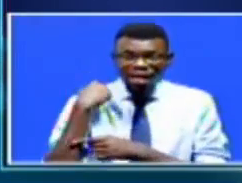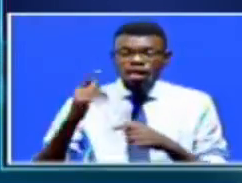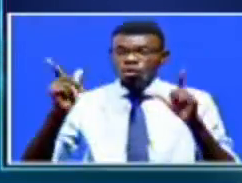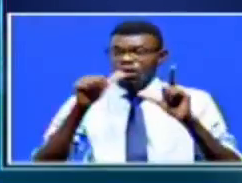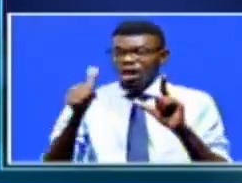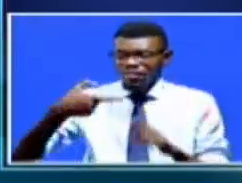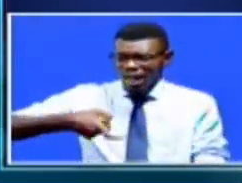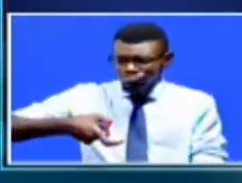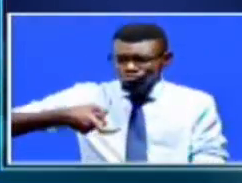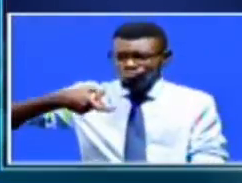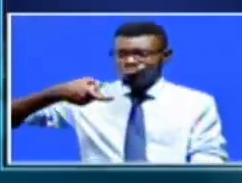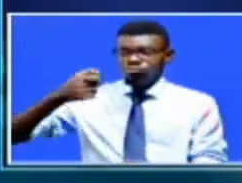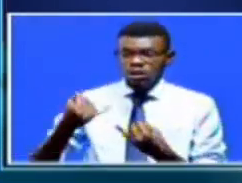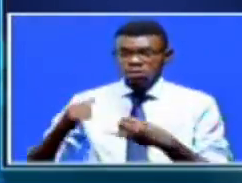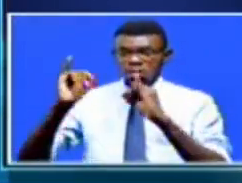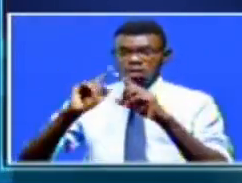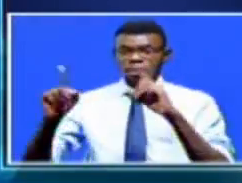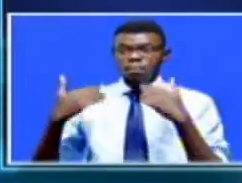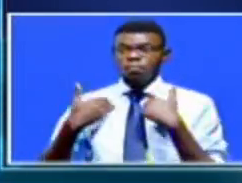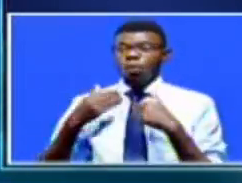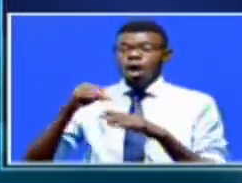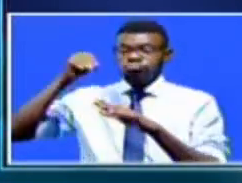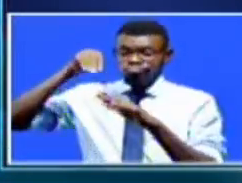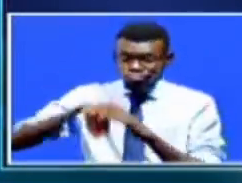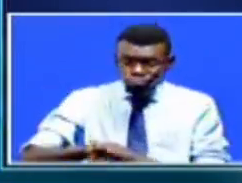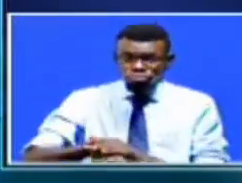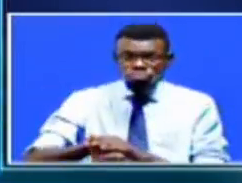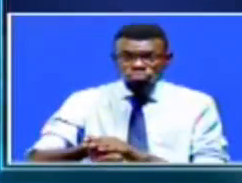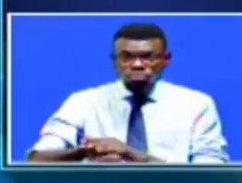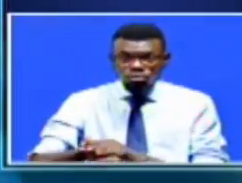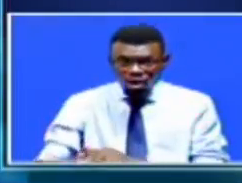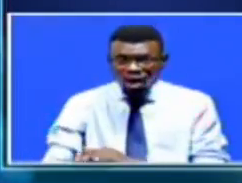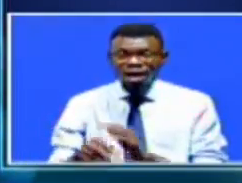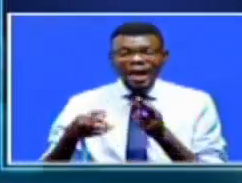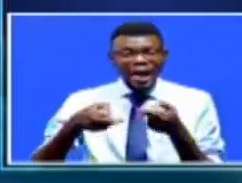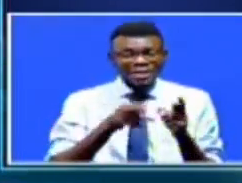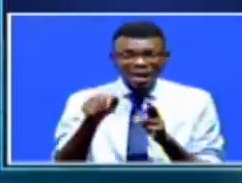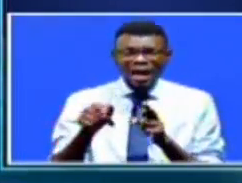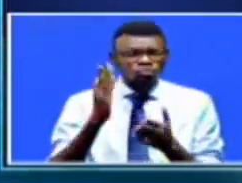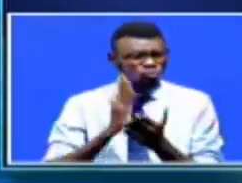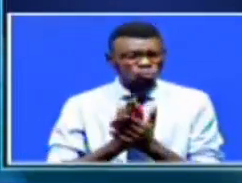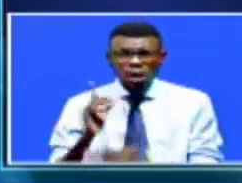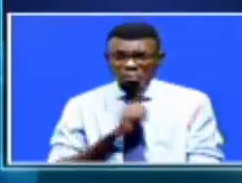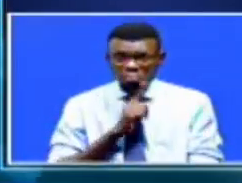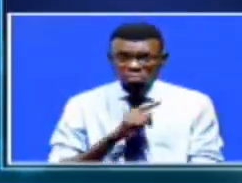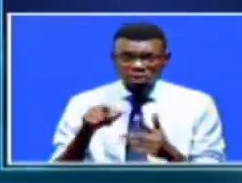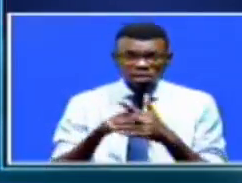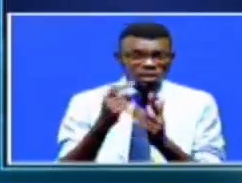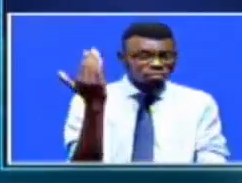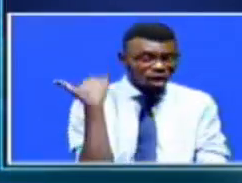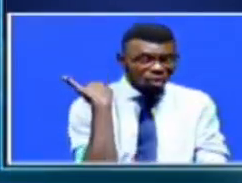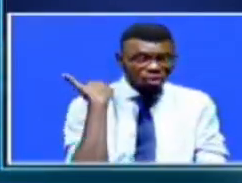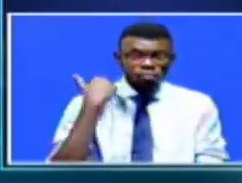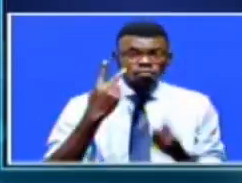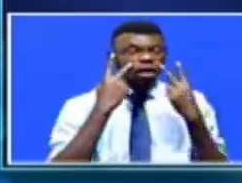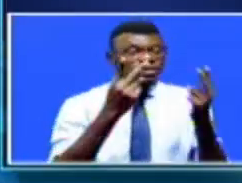kutoa hiyo lori, ya wakasama. Mto huu umekuwa ni mto moja mbaya tangu samani. Sio hata ilianza juzi. Ukiangalia